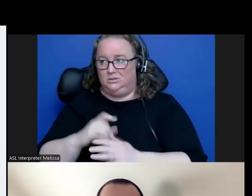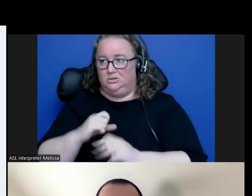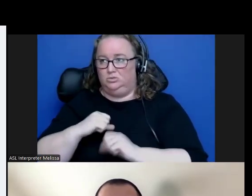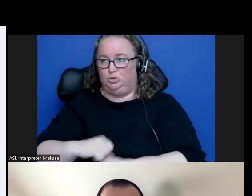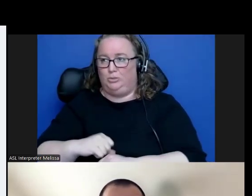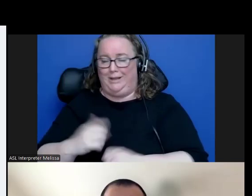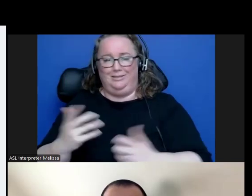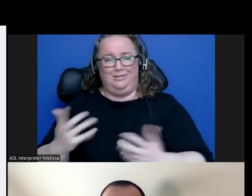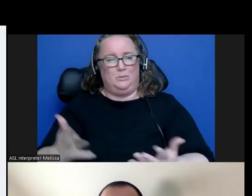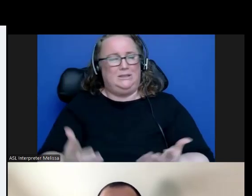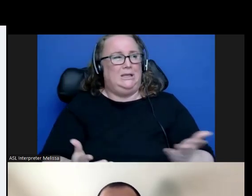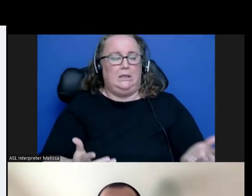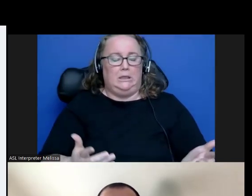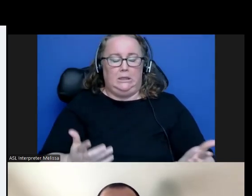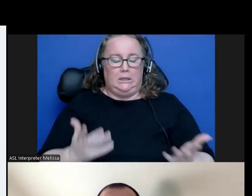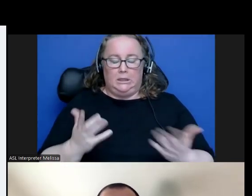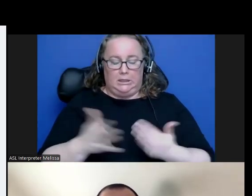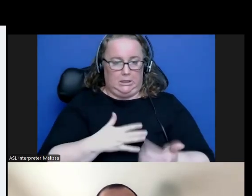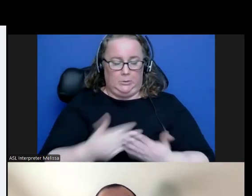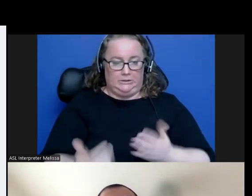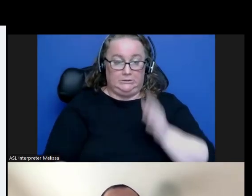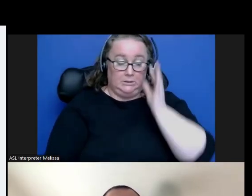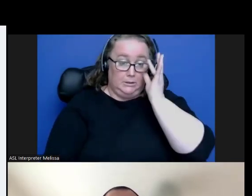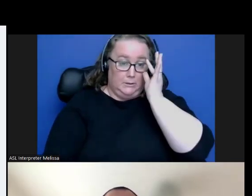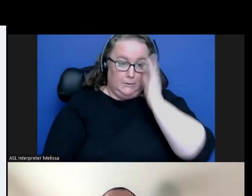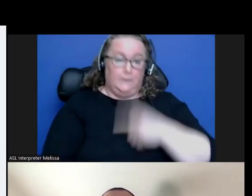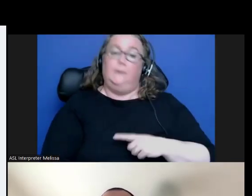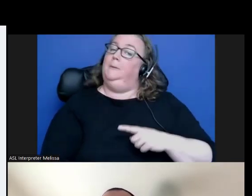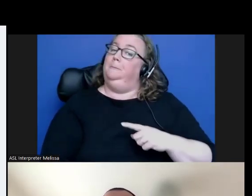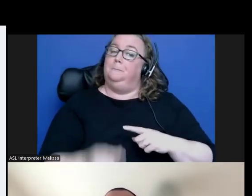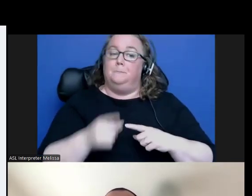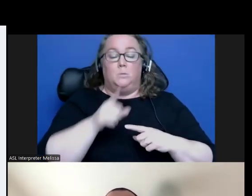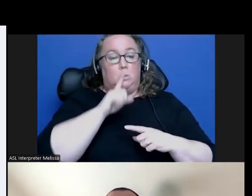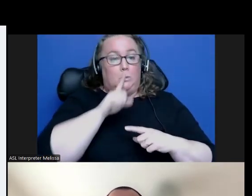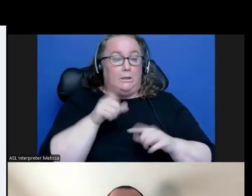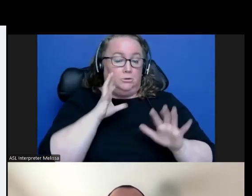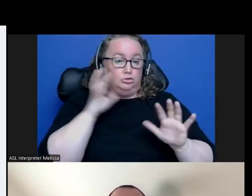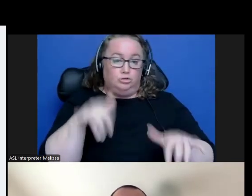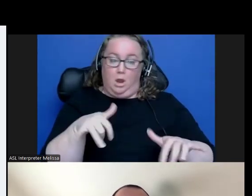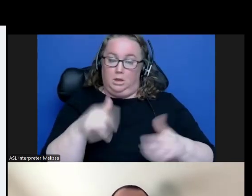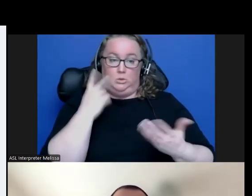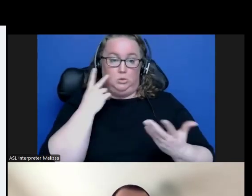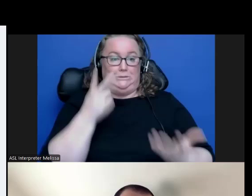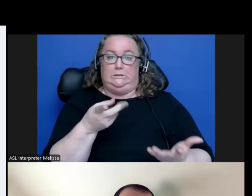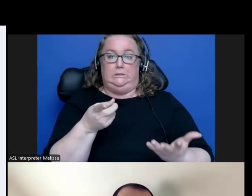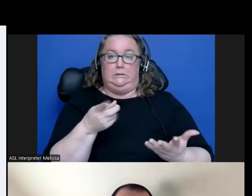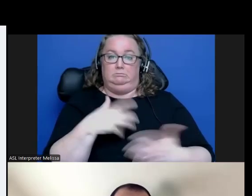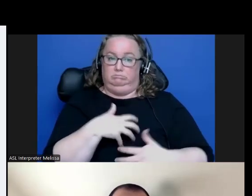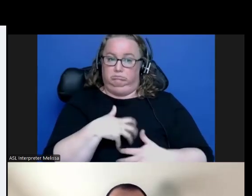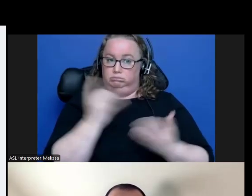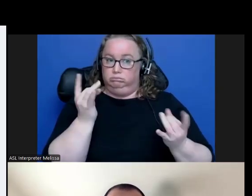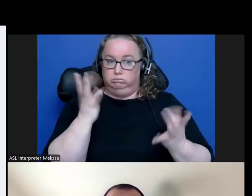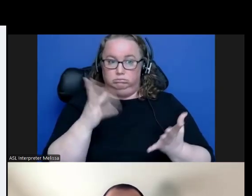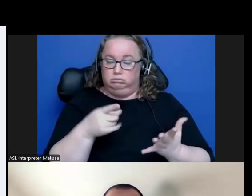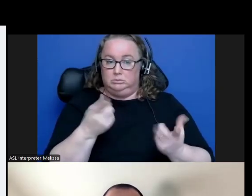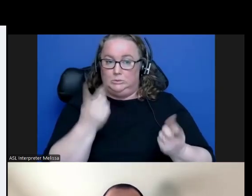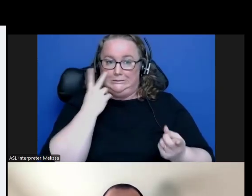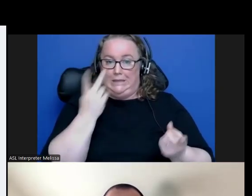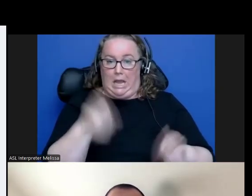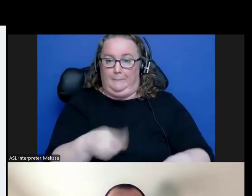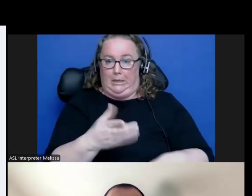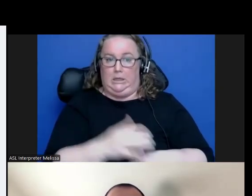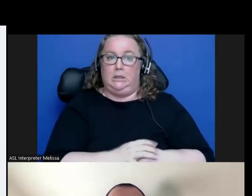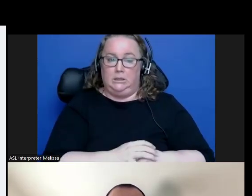the story, or it should be. So this is just a remarkable and disturbing example